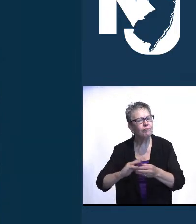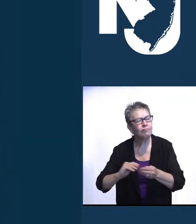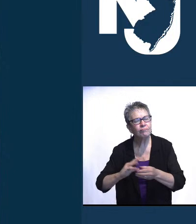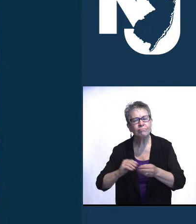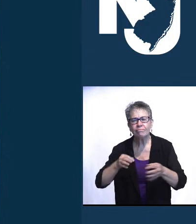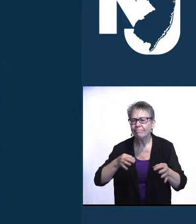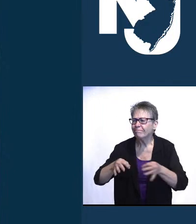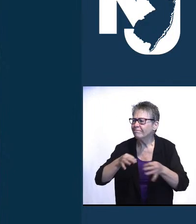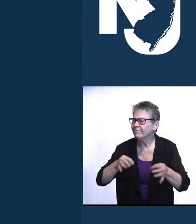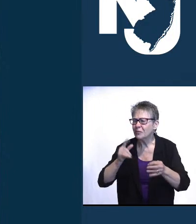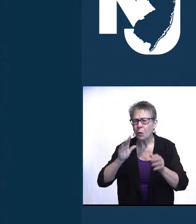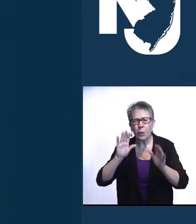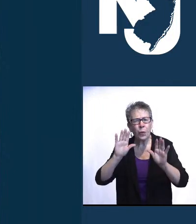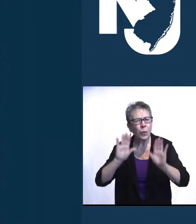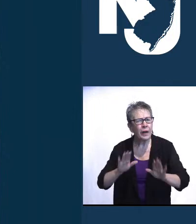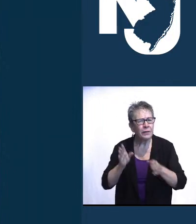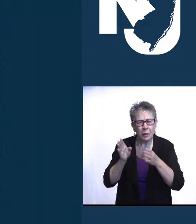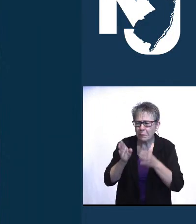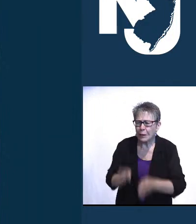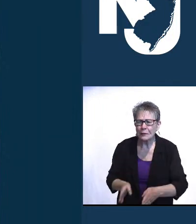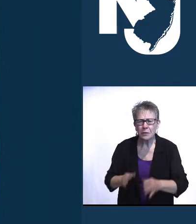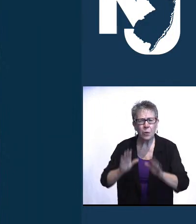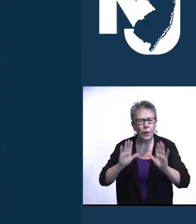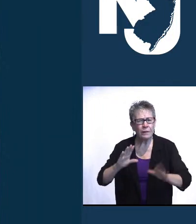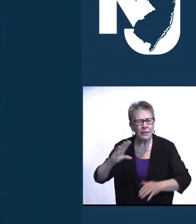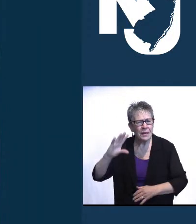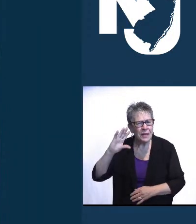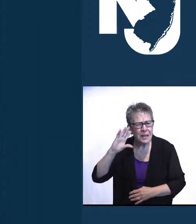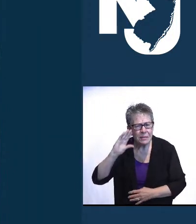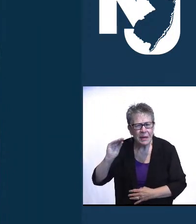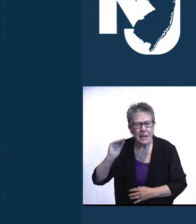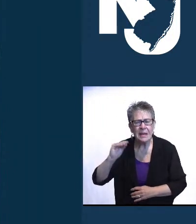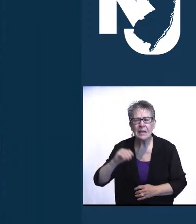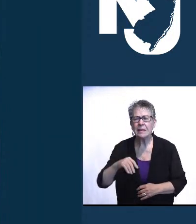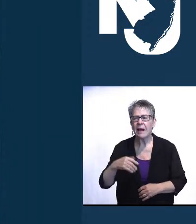family in your prayers. He was literally a legend.